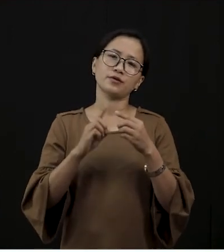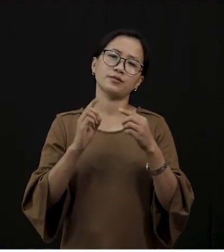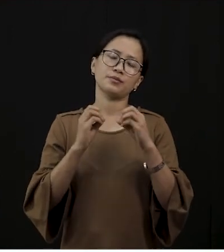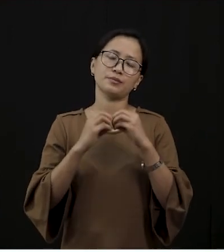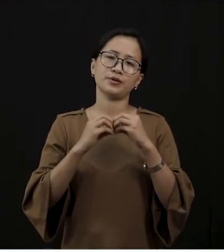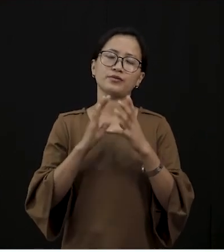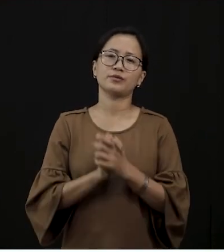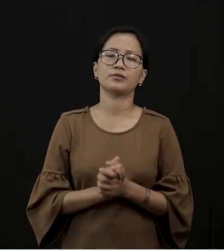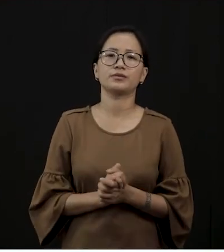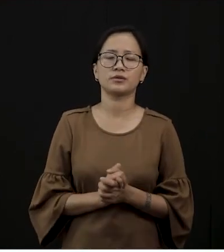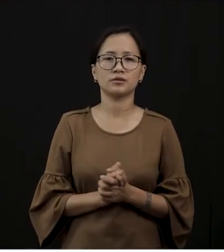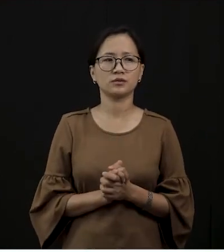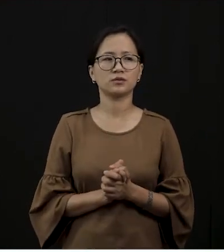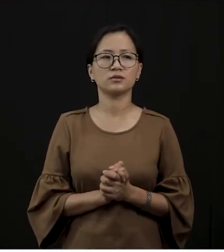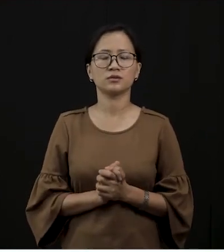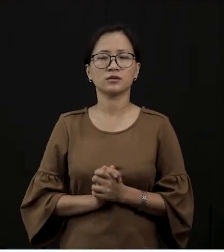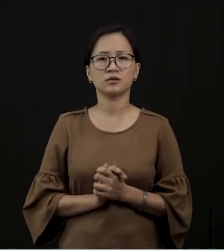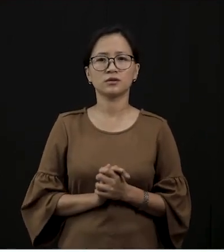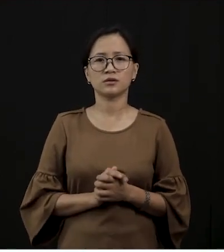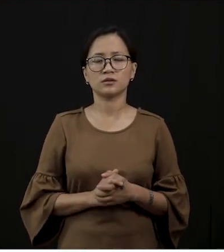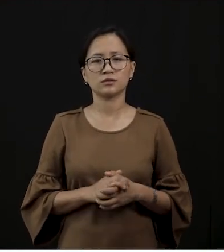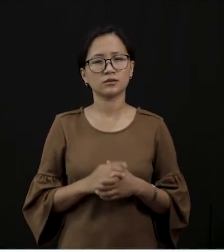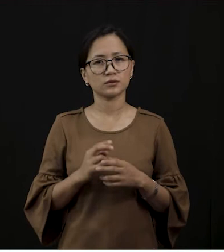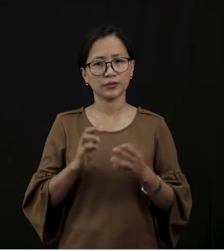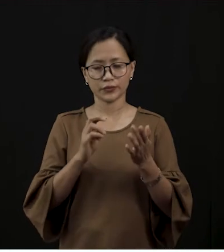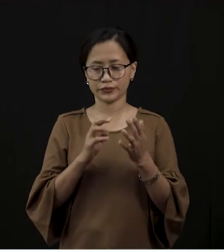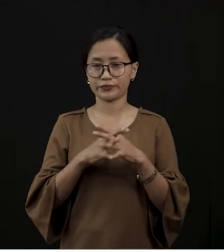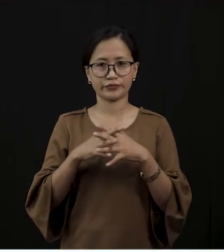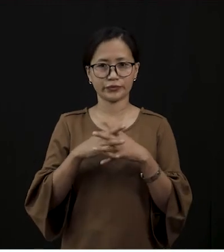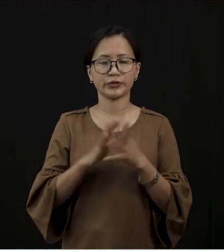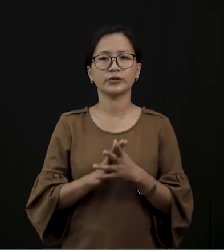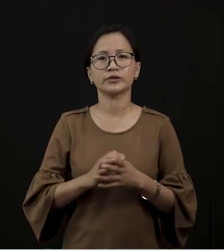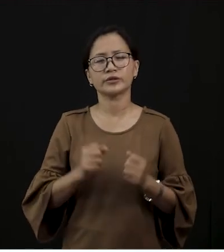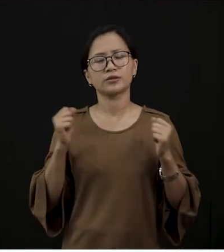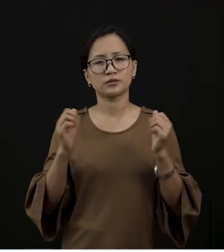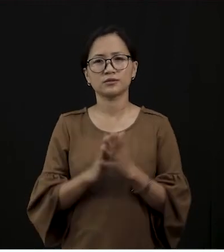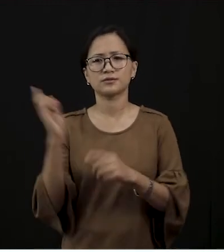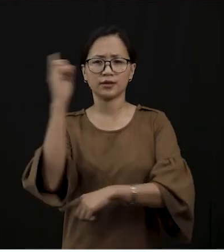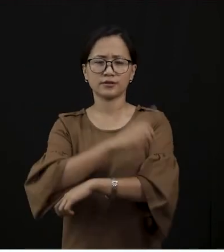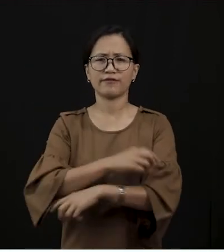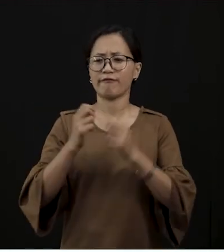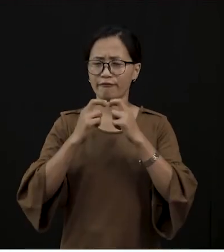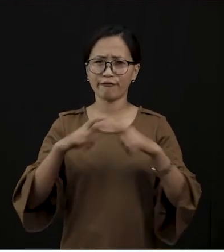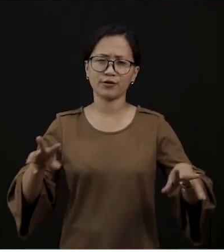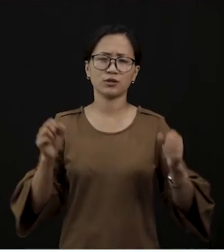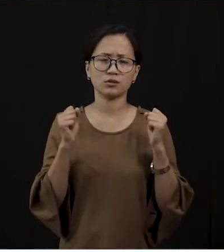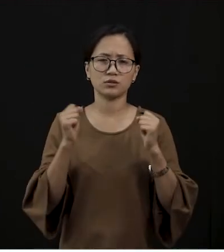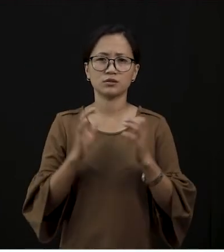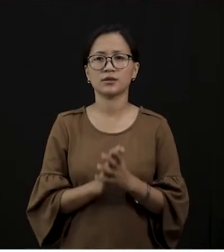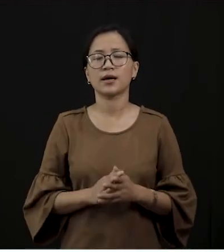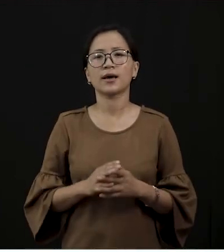of December, January and February is winter season. The days are very cold and we